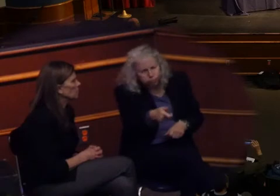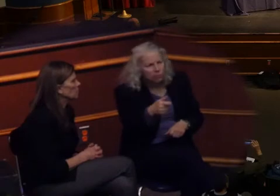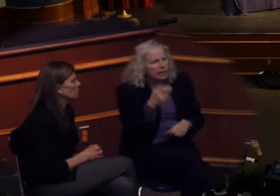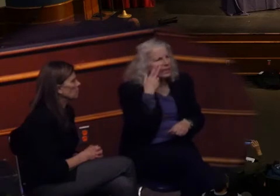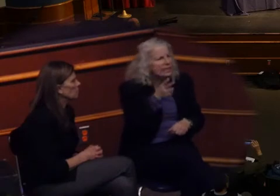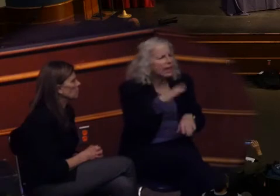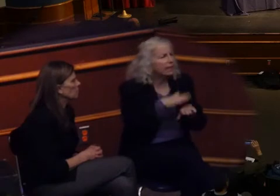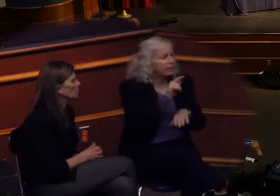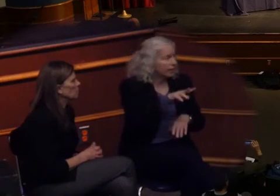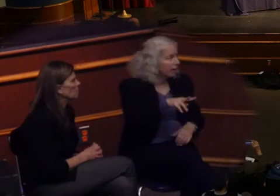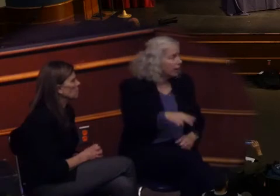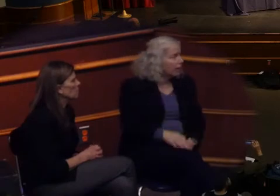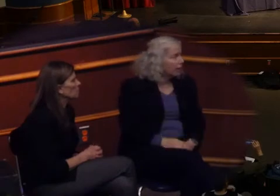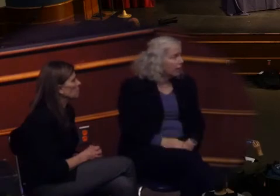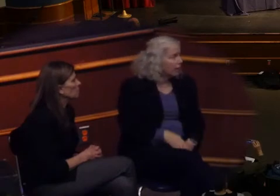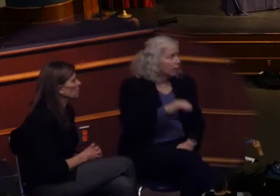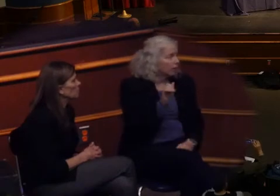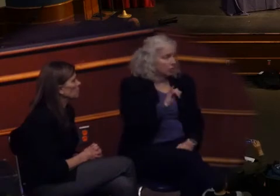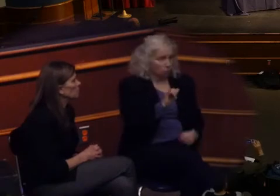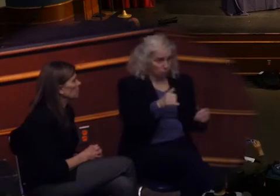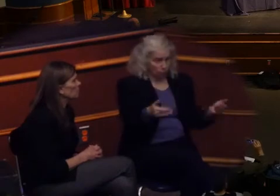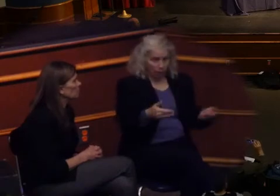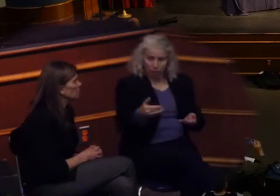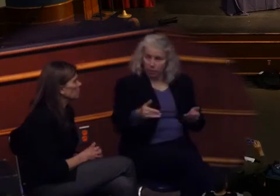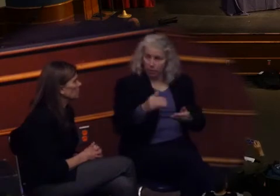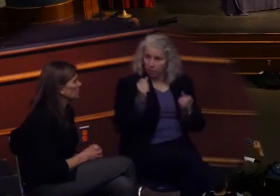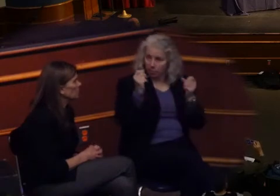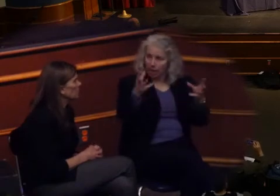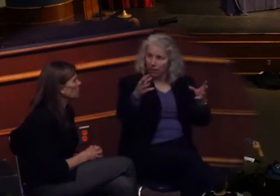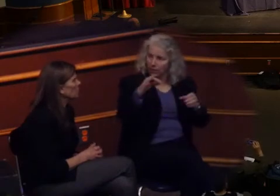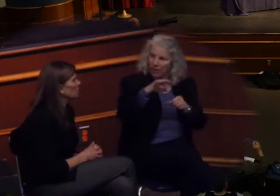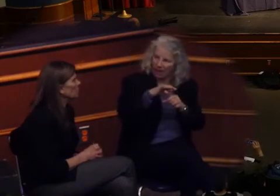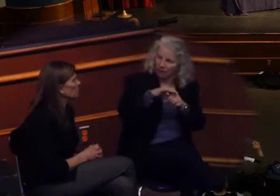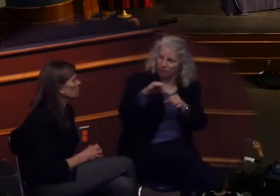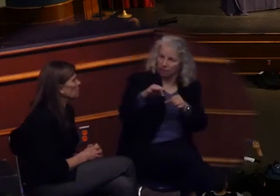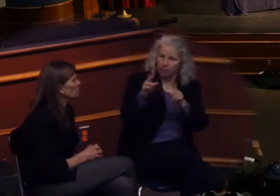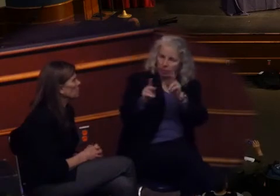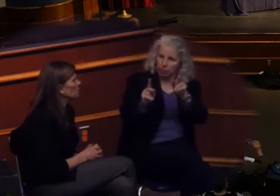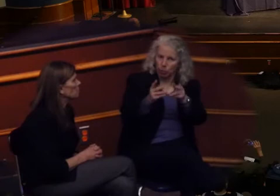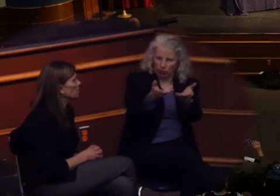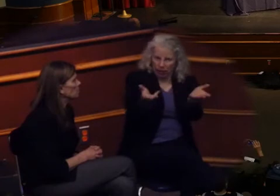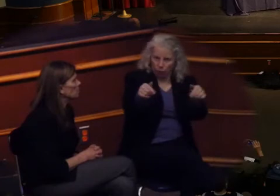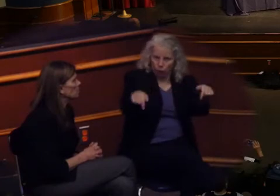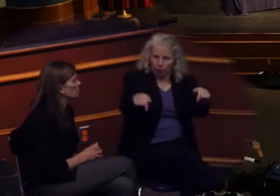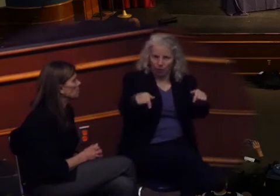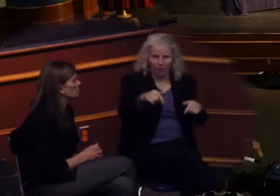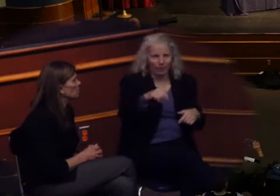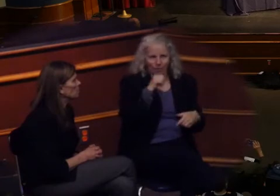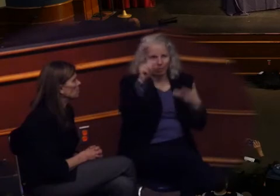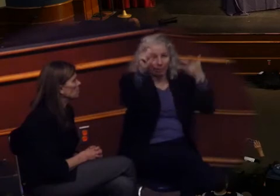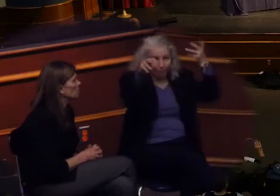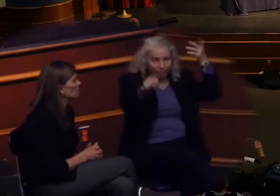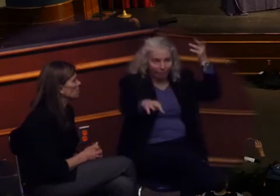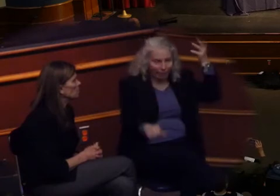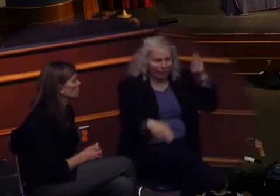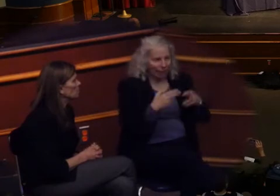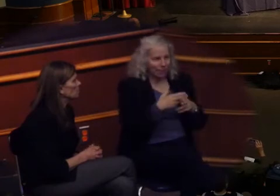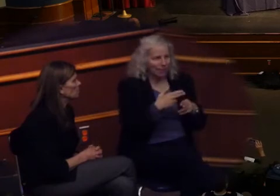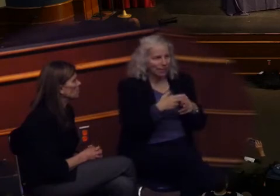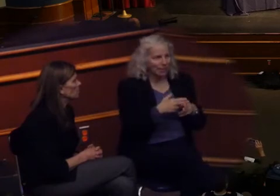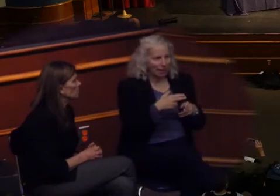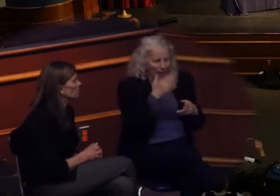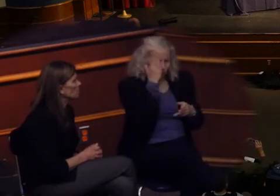I want to welcome also our many elected officials who are here tonight from the area. I'm not going to single them out because then I'll